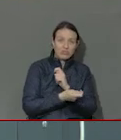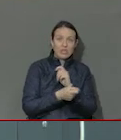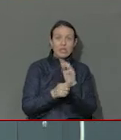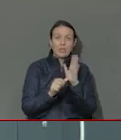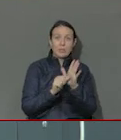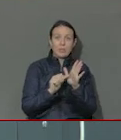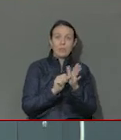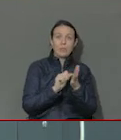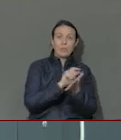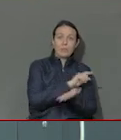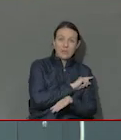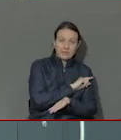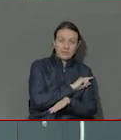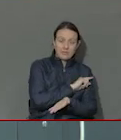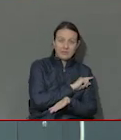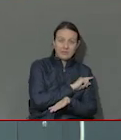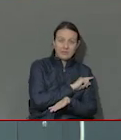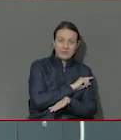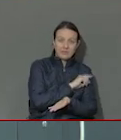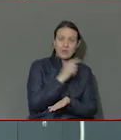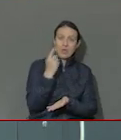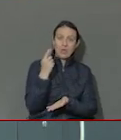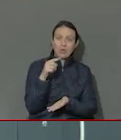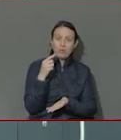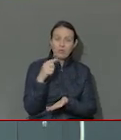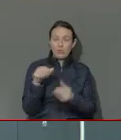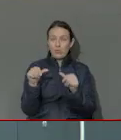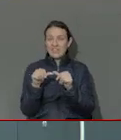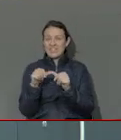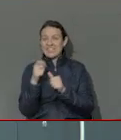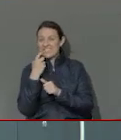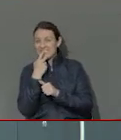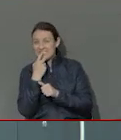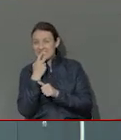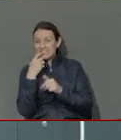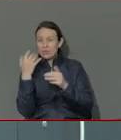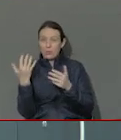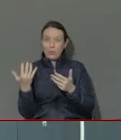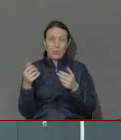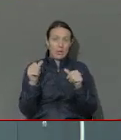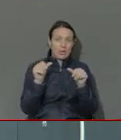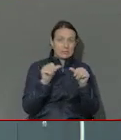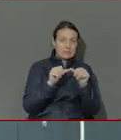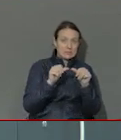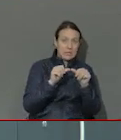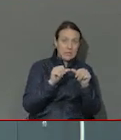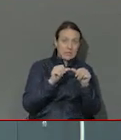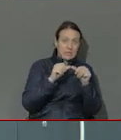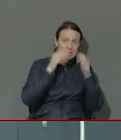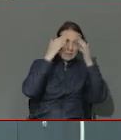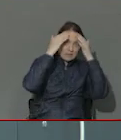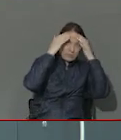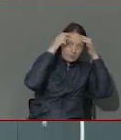significance in terms of the size of either the teeth or in terms of either the size of